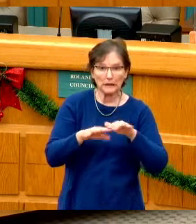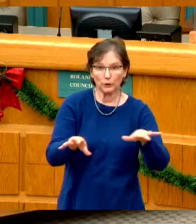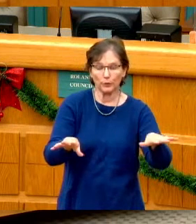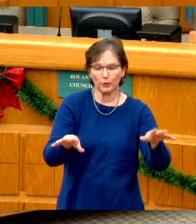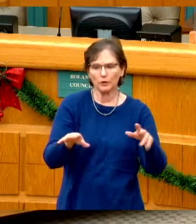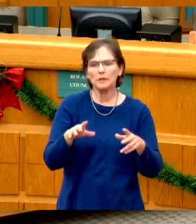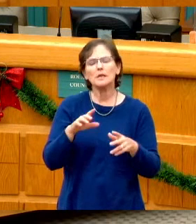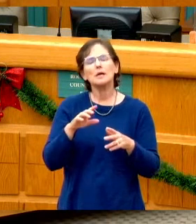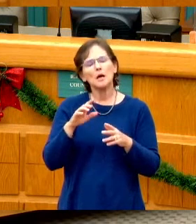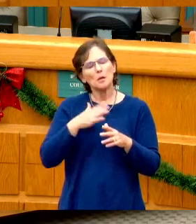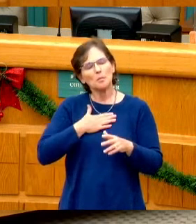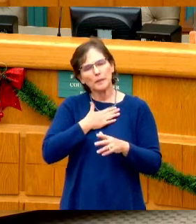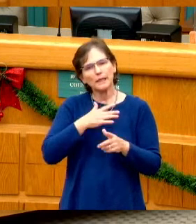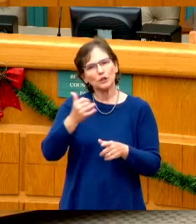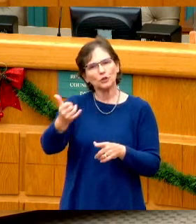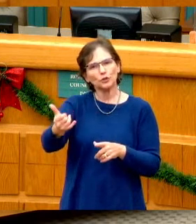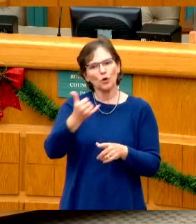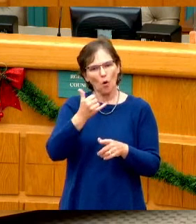at